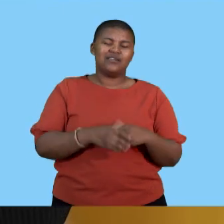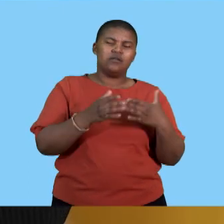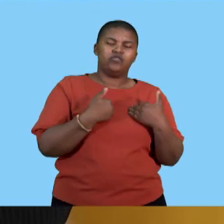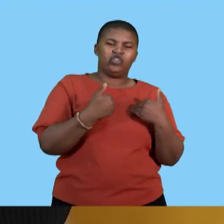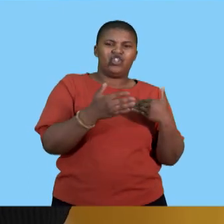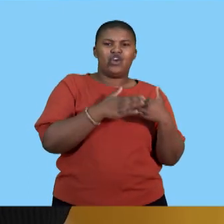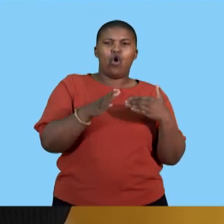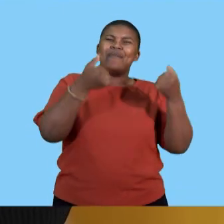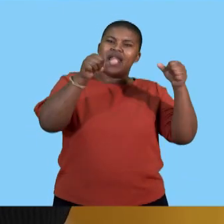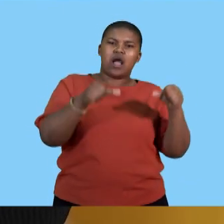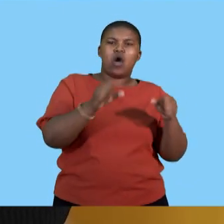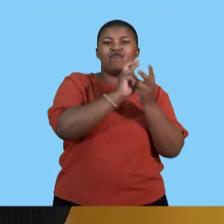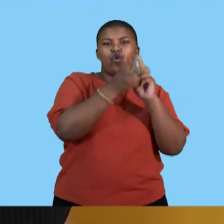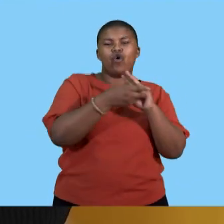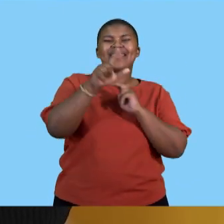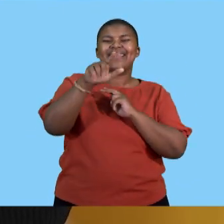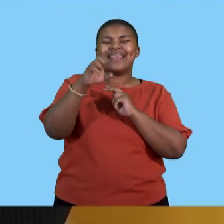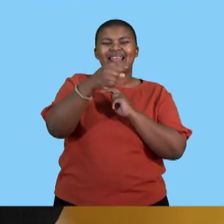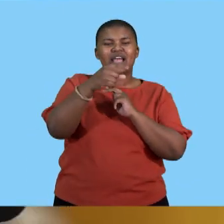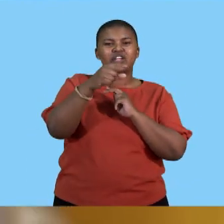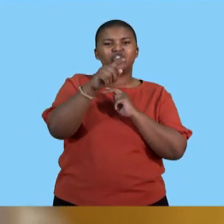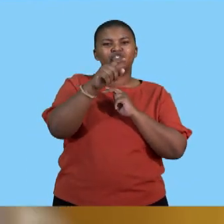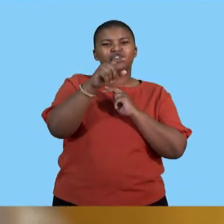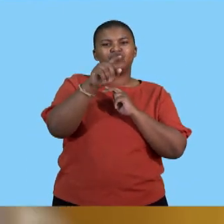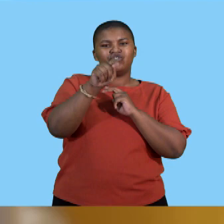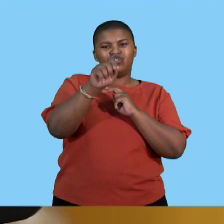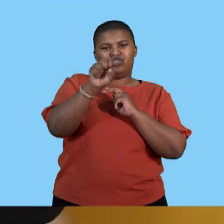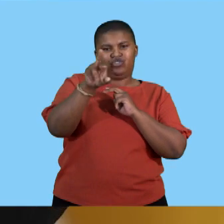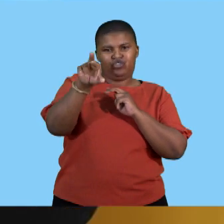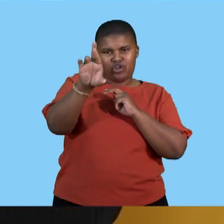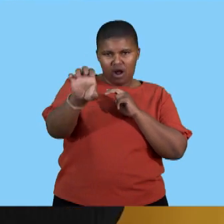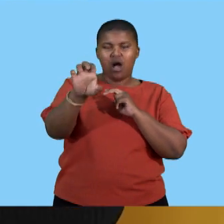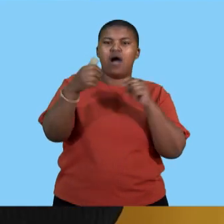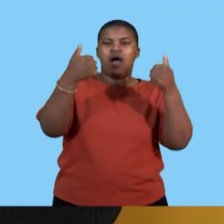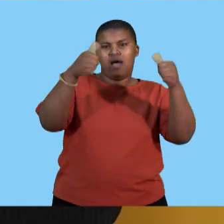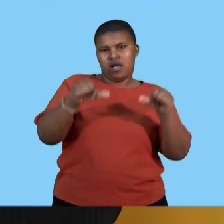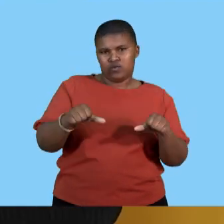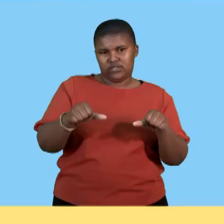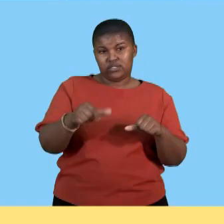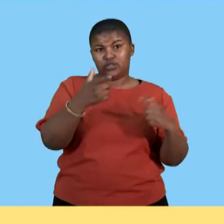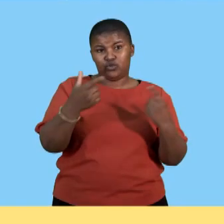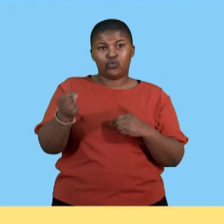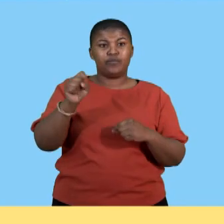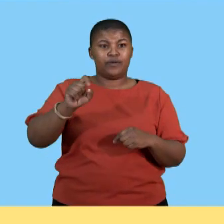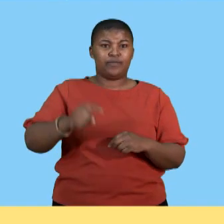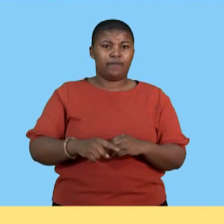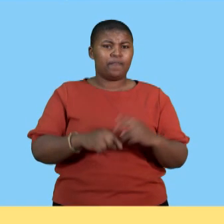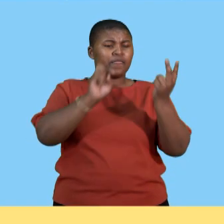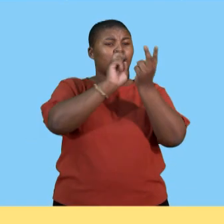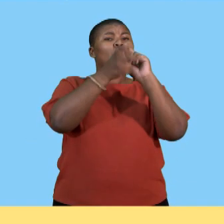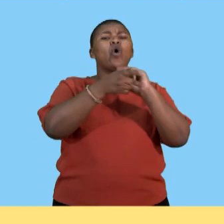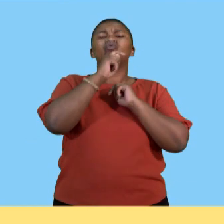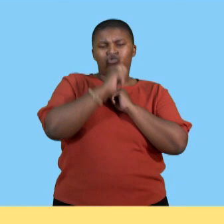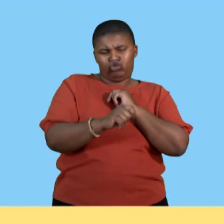a loan account, a ledger account. And then when we prepare a ledger account, we have to understand that loan